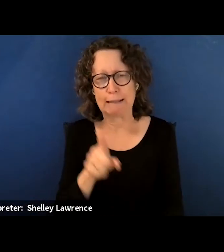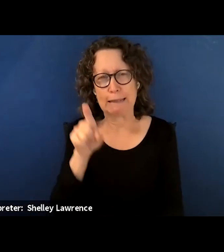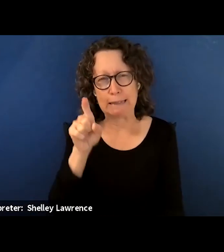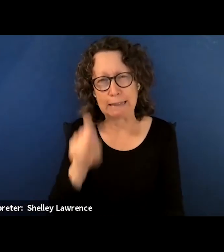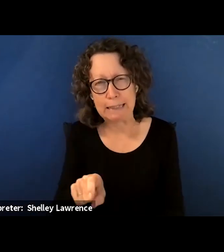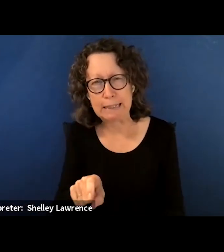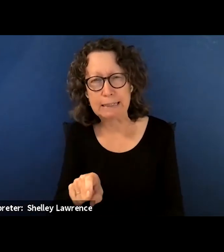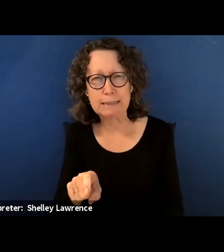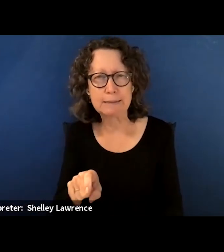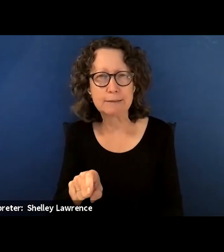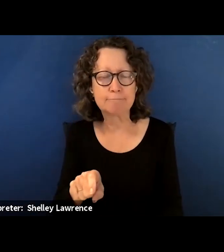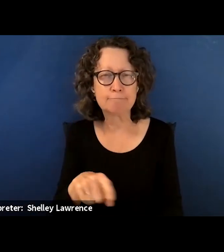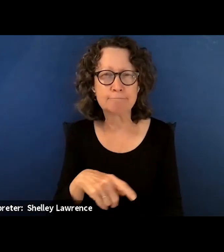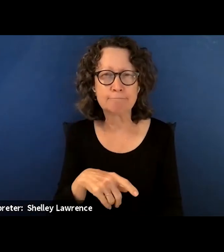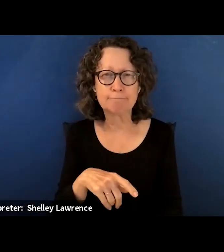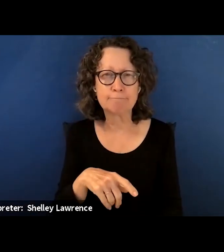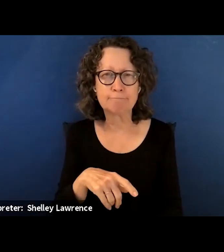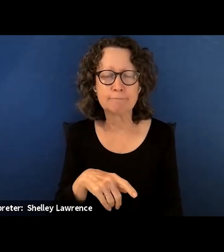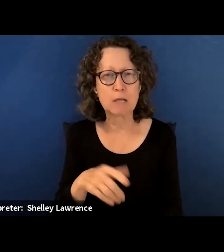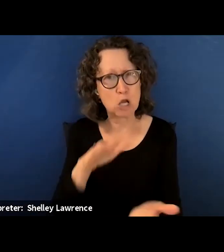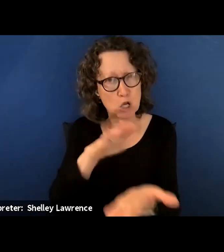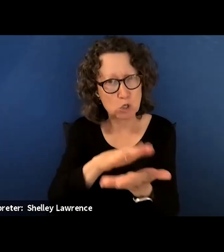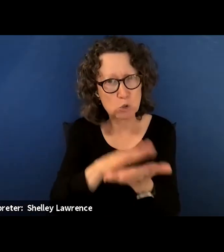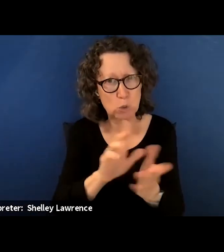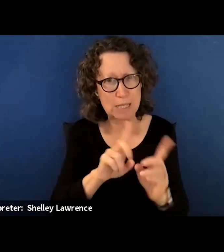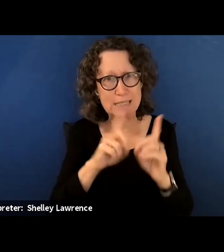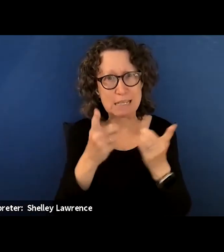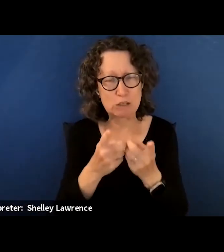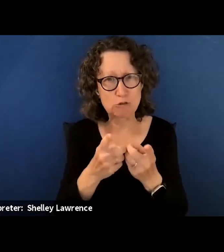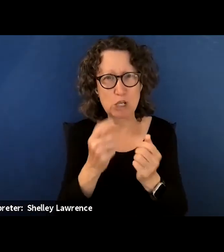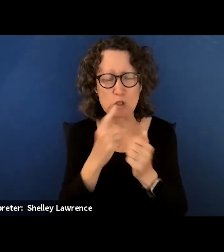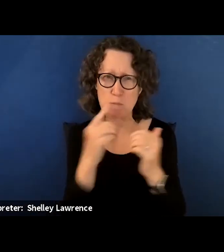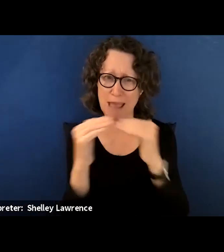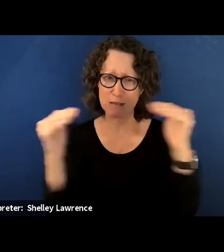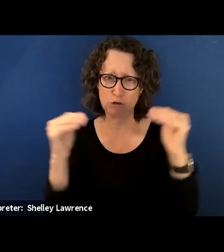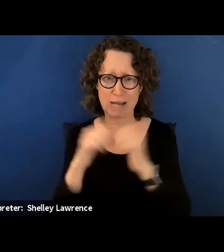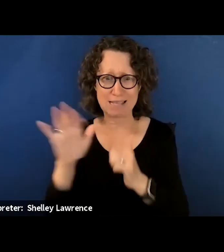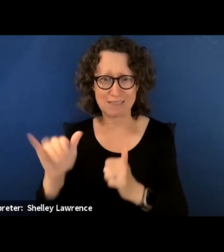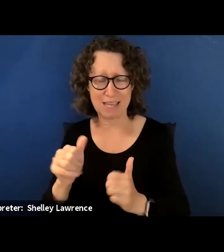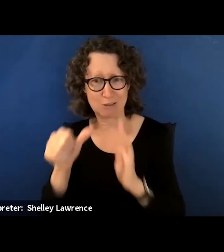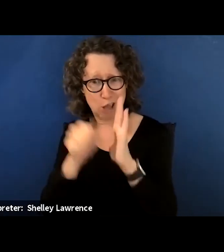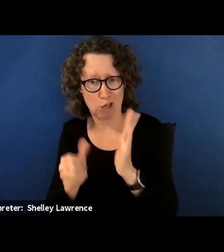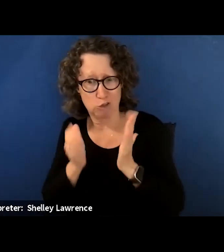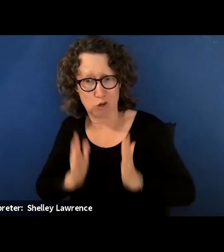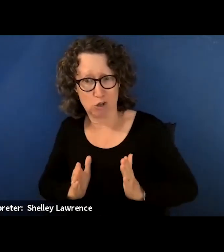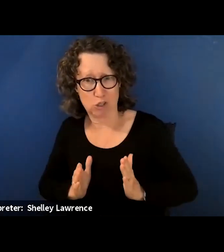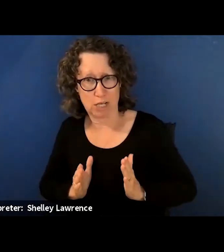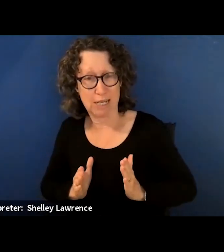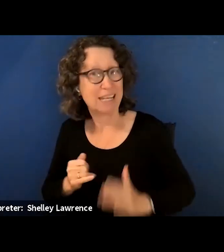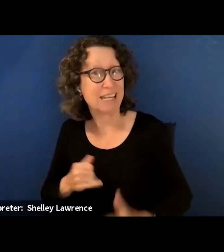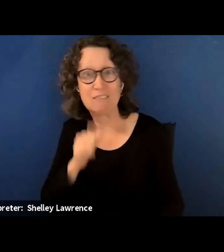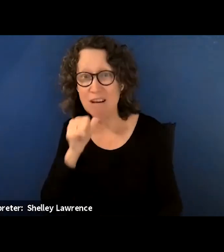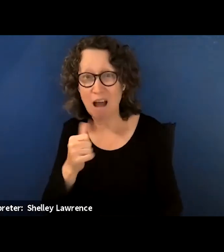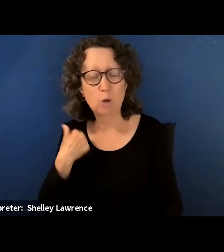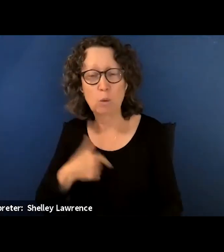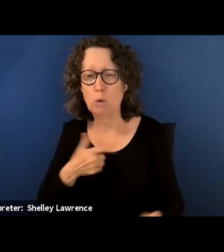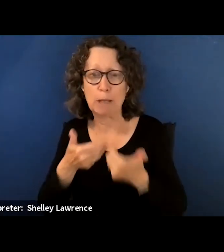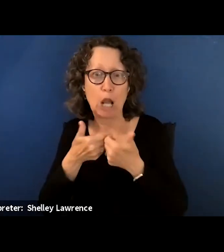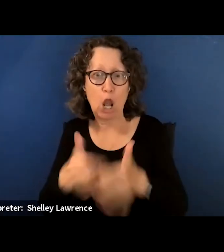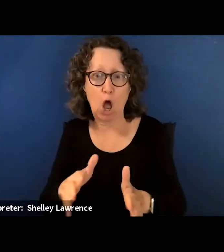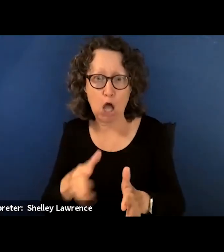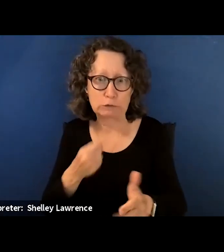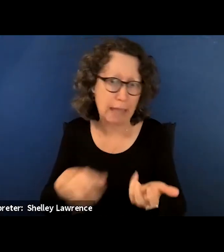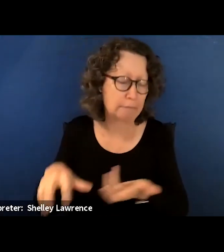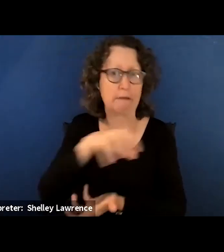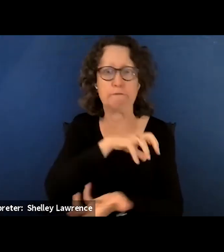the school district to be as good as this surgeon. Otherwise, we will be lost and